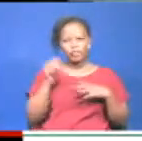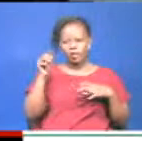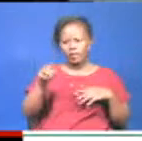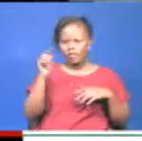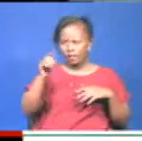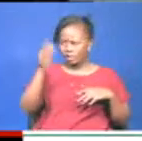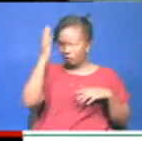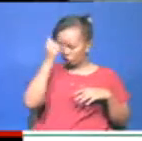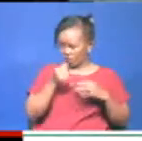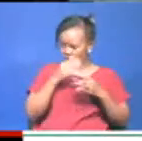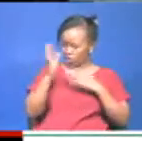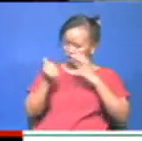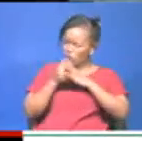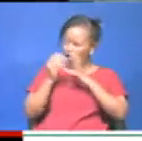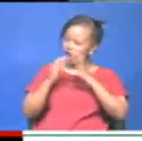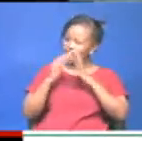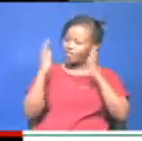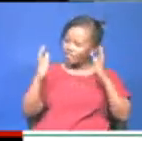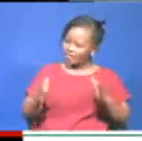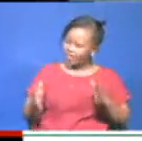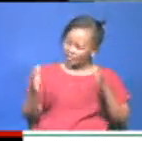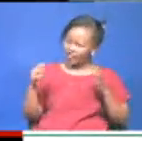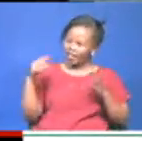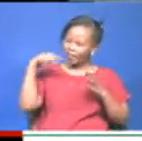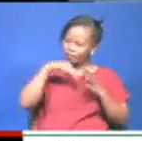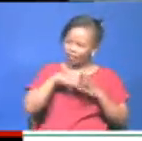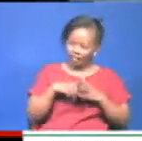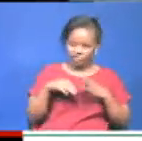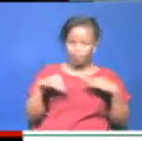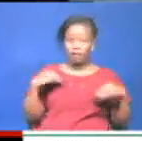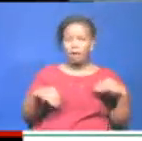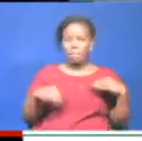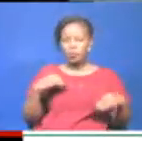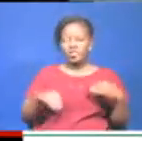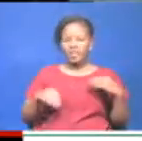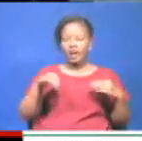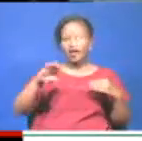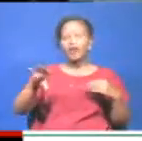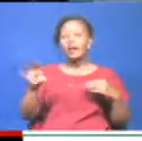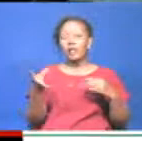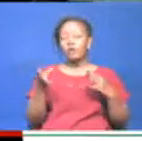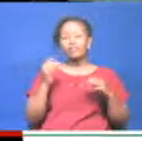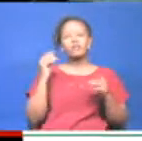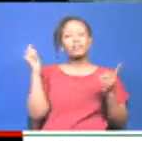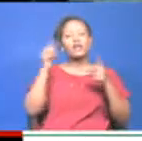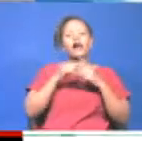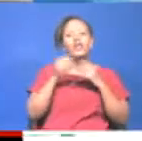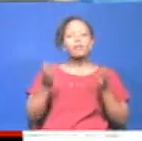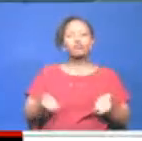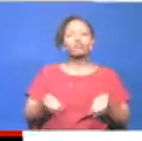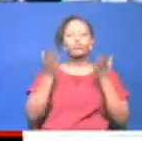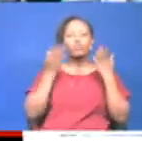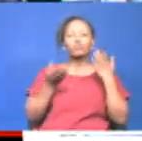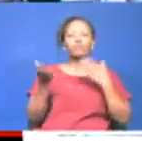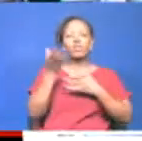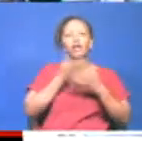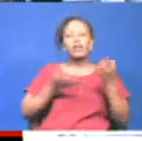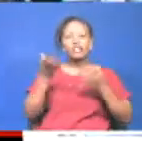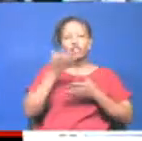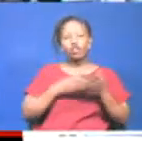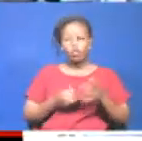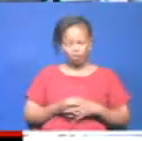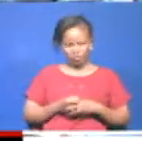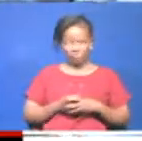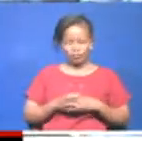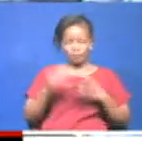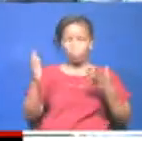mimi tunatafuta uongozi wa Busia kuboresha hali ya uchumi ya Busia. Meanwhile, a section